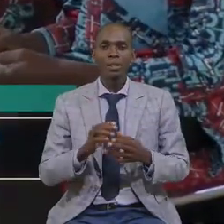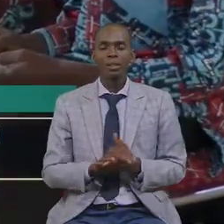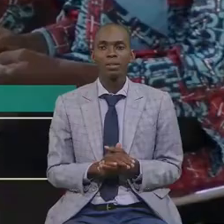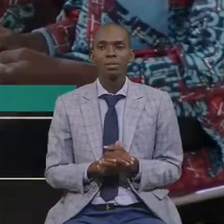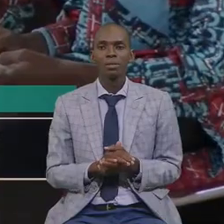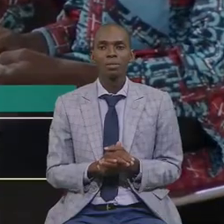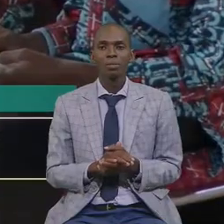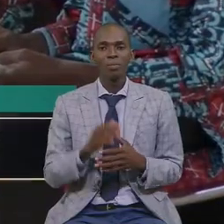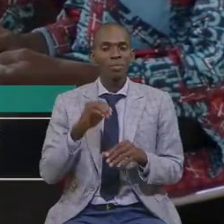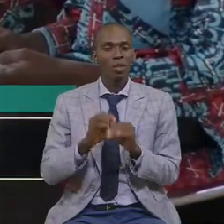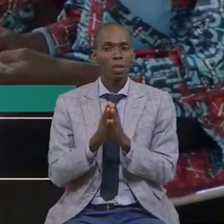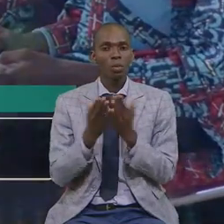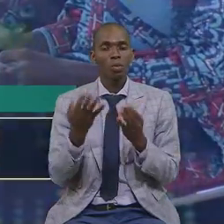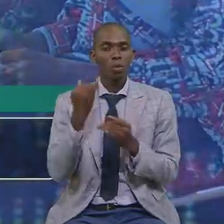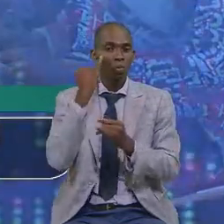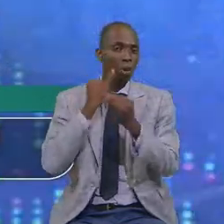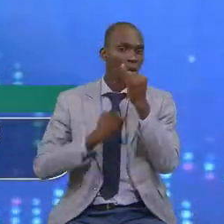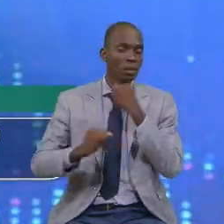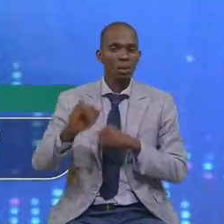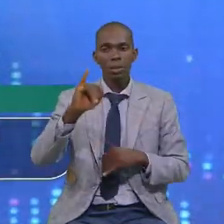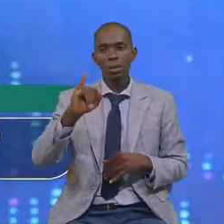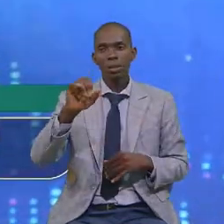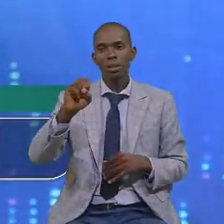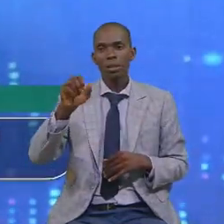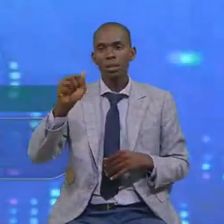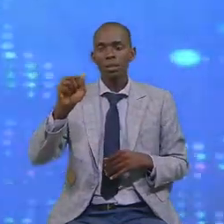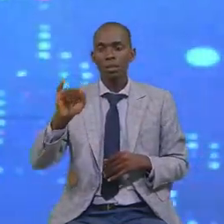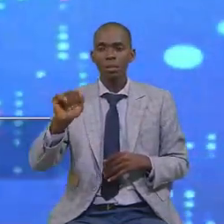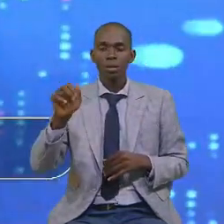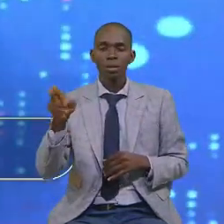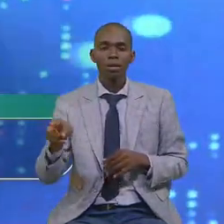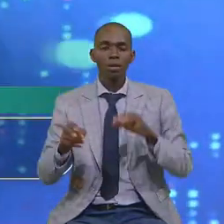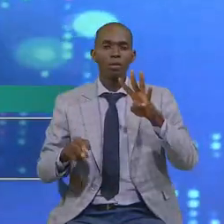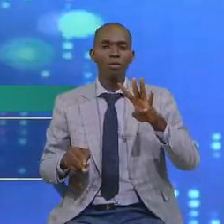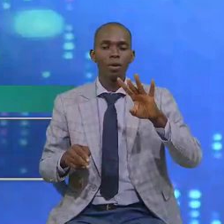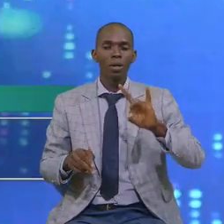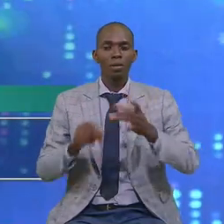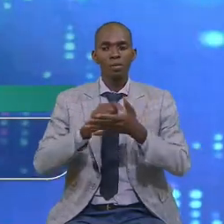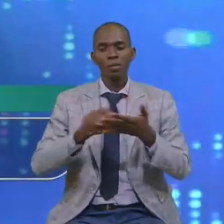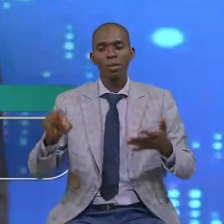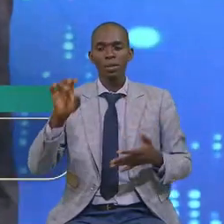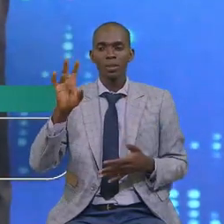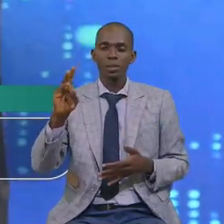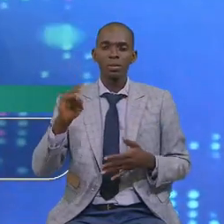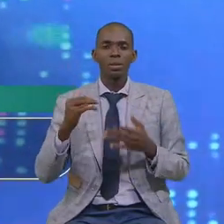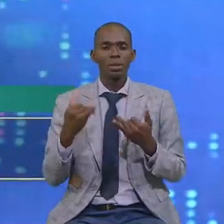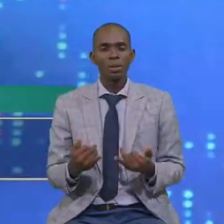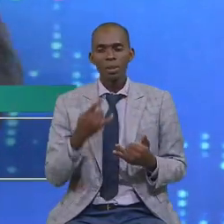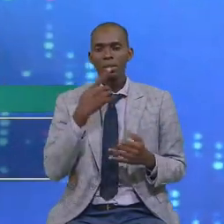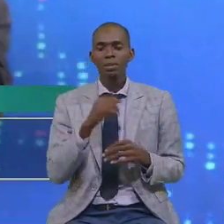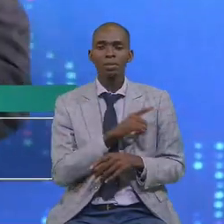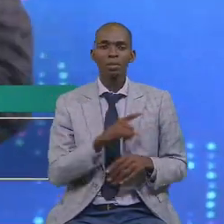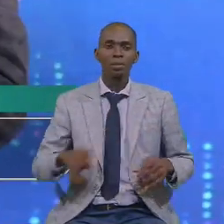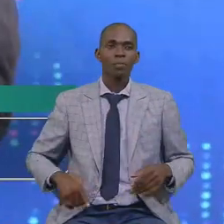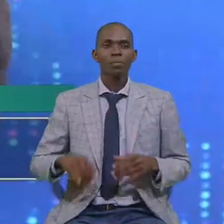In Isaiah chapter 48, reading from verse 17, thus says the Lord,